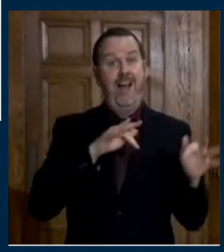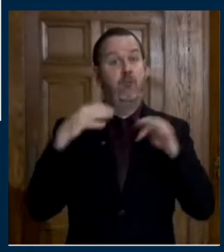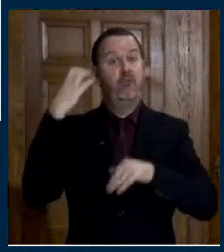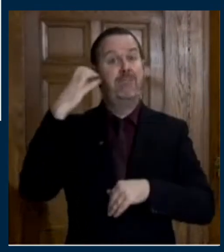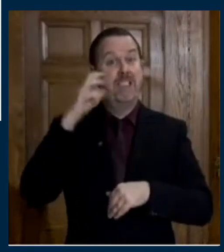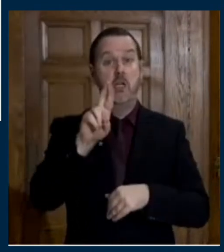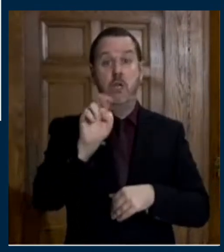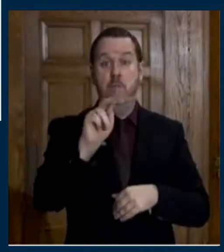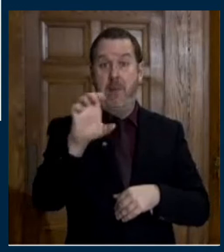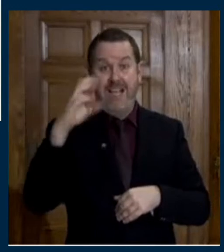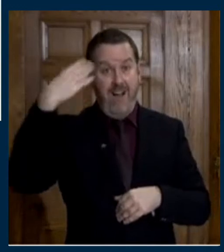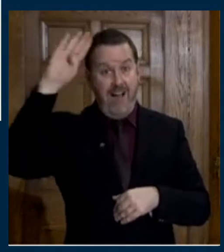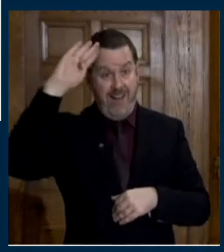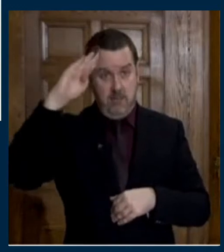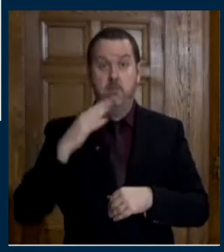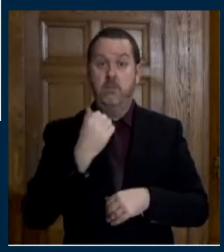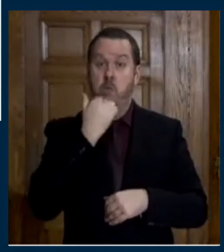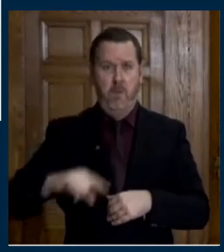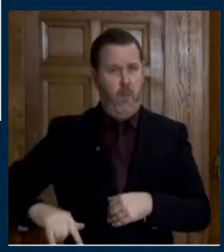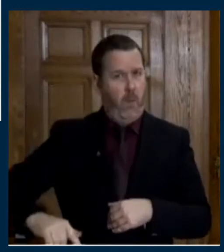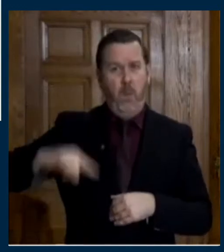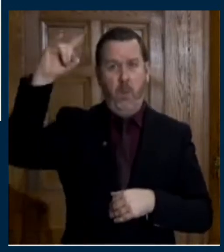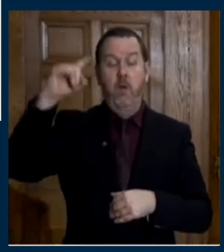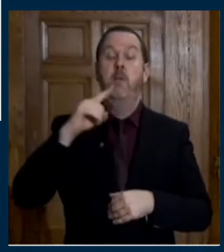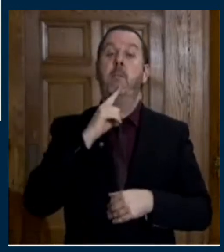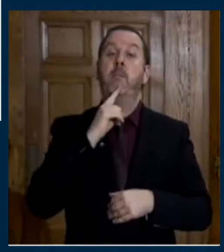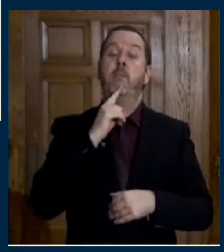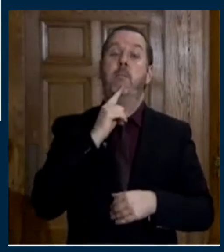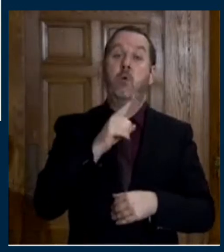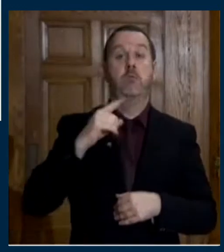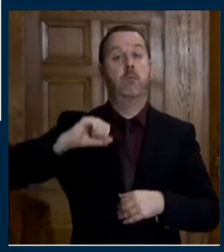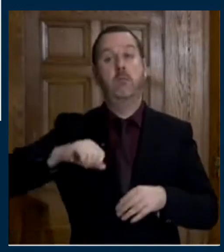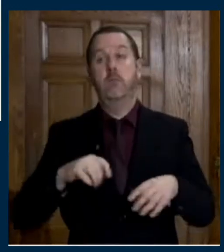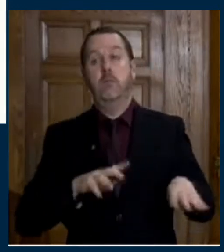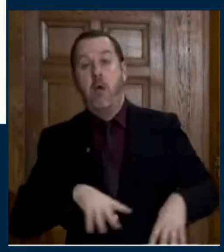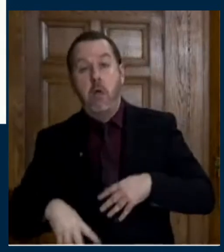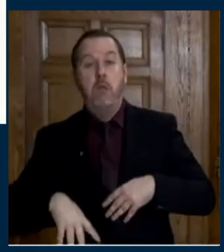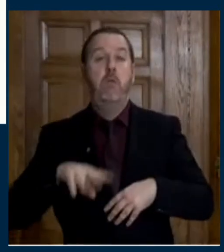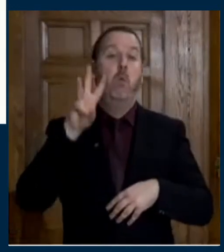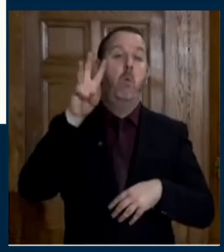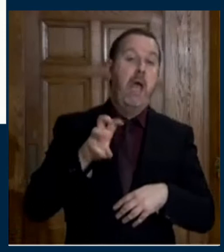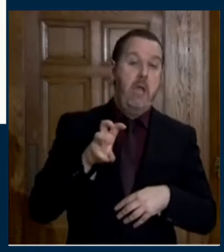period, but still somewhat higher than both Scotland and Wales.